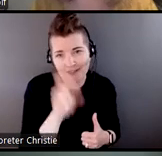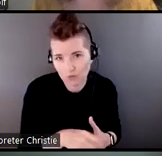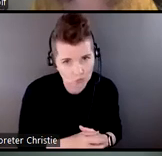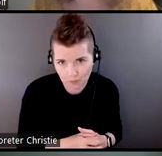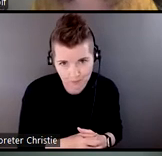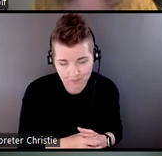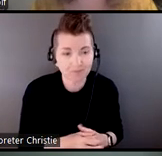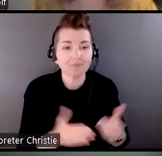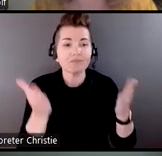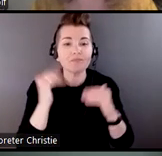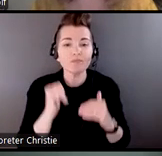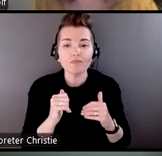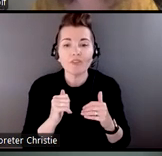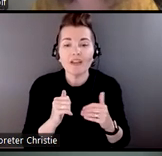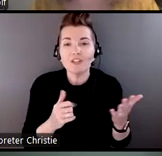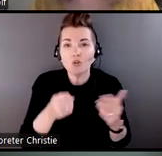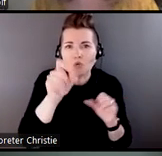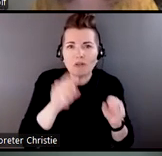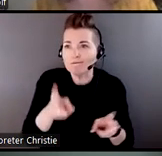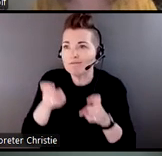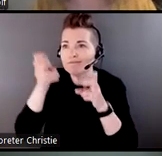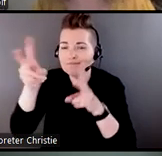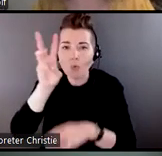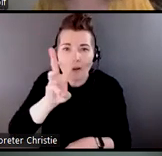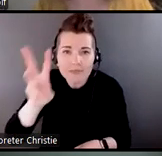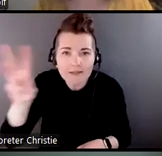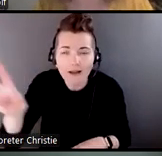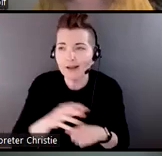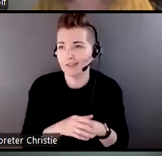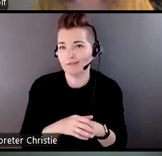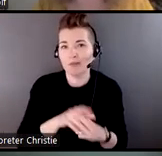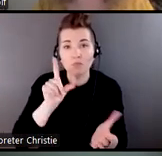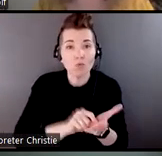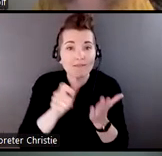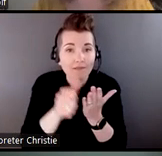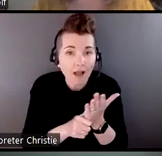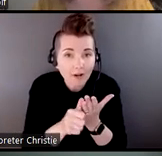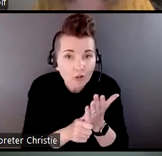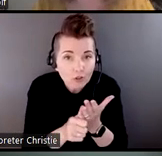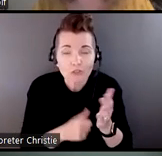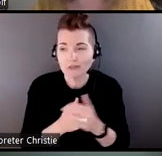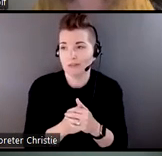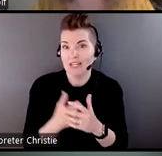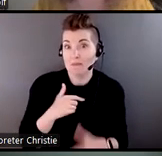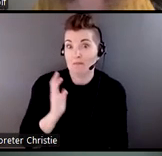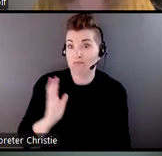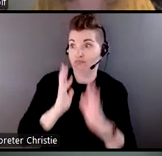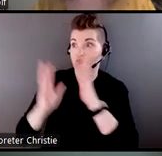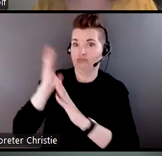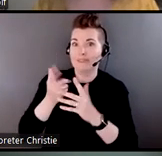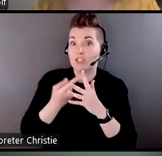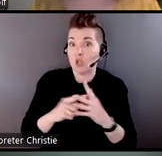put that into a website or flyers. When I first started teaching marketing, we were doing brochures and